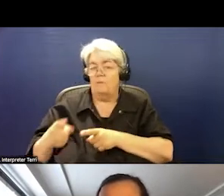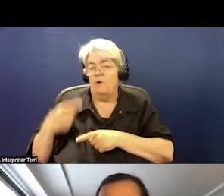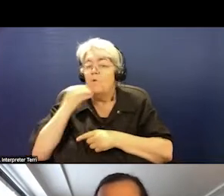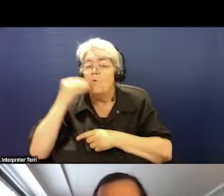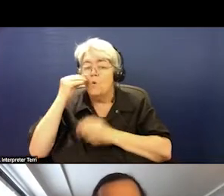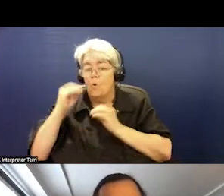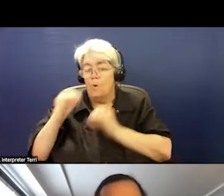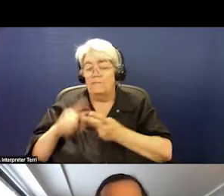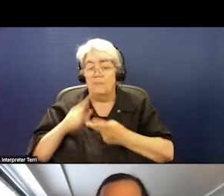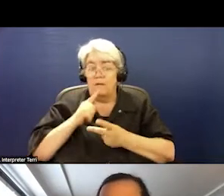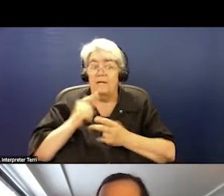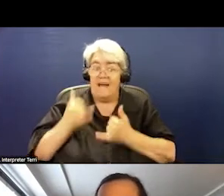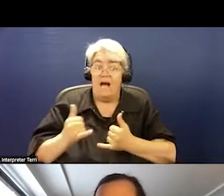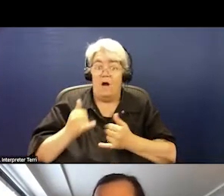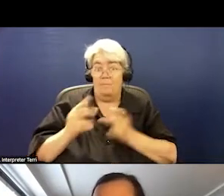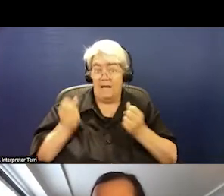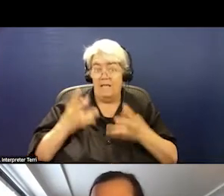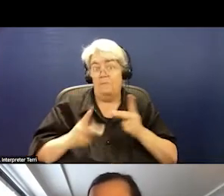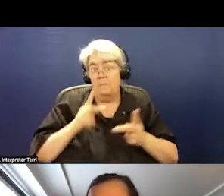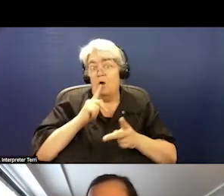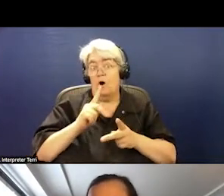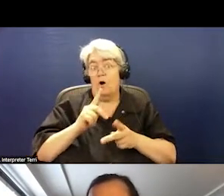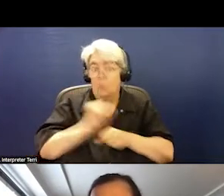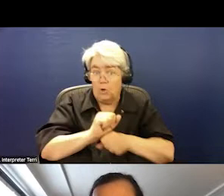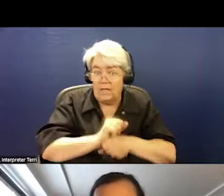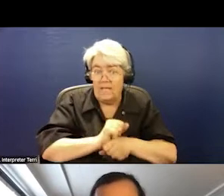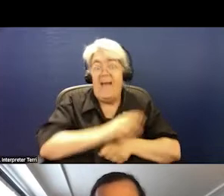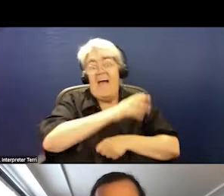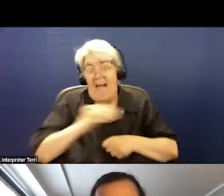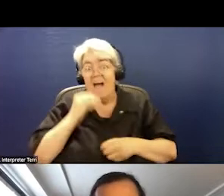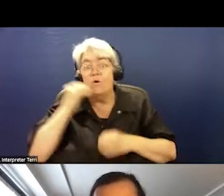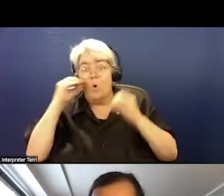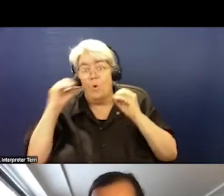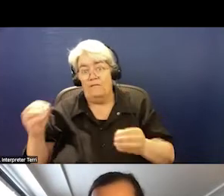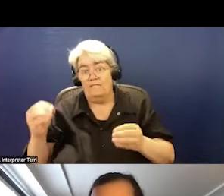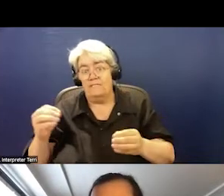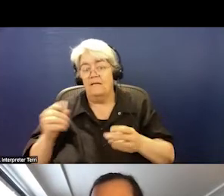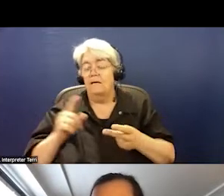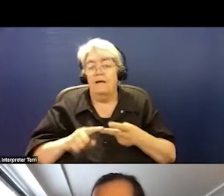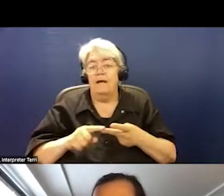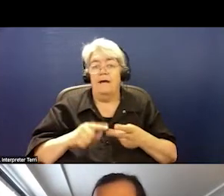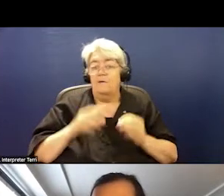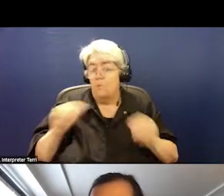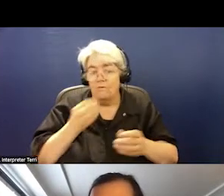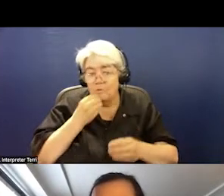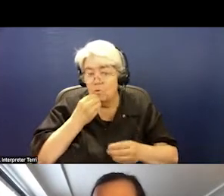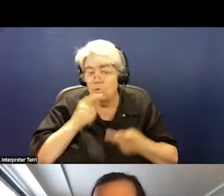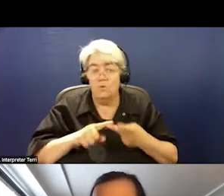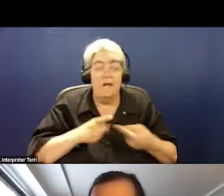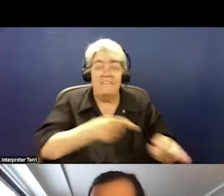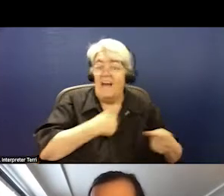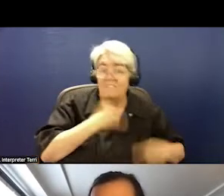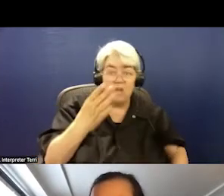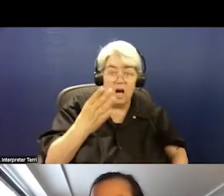of working San Franciscans and their families are joining the homeless shelter waiting lists and dining room lines. There are people with jobs, there are people who work